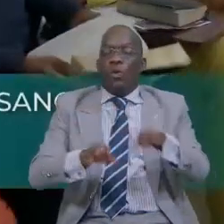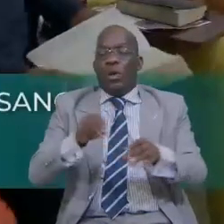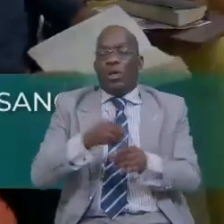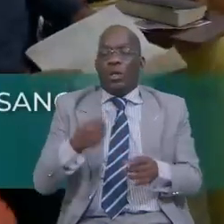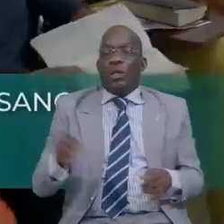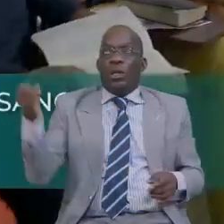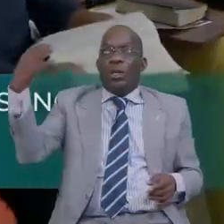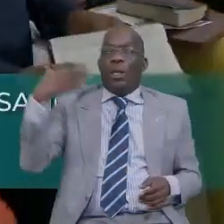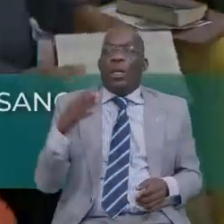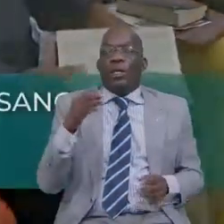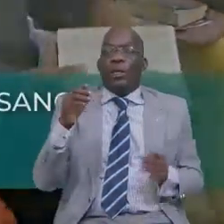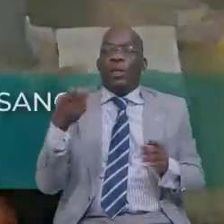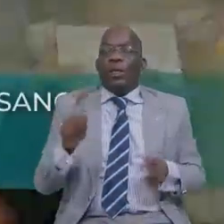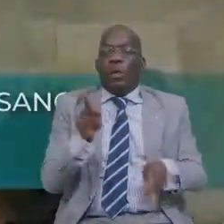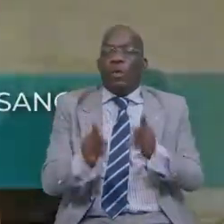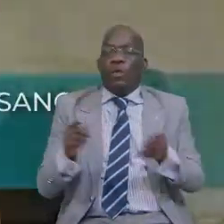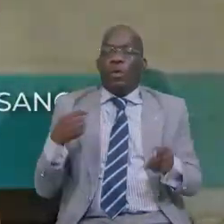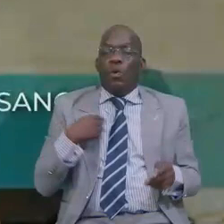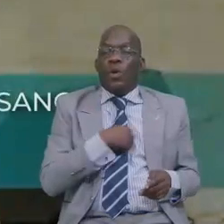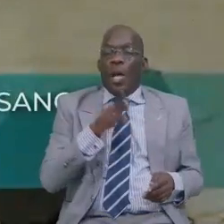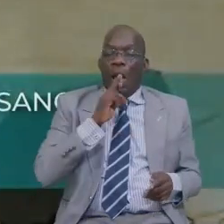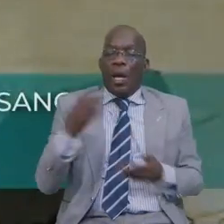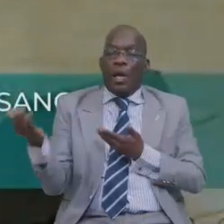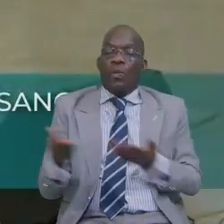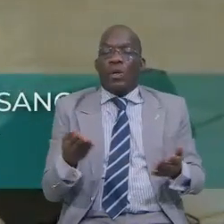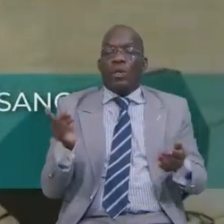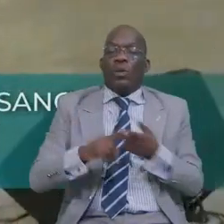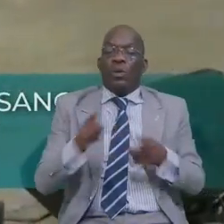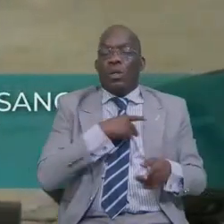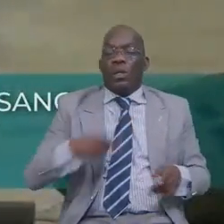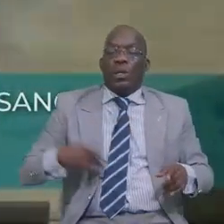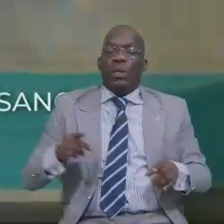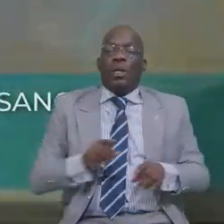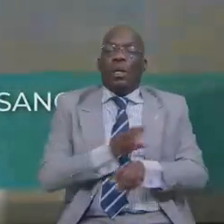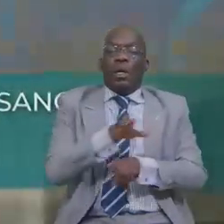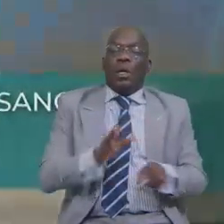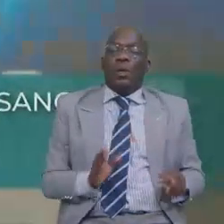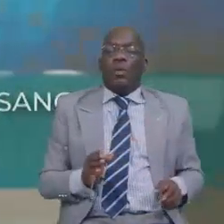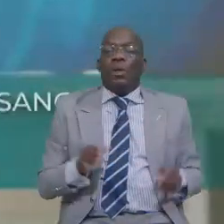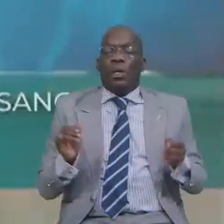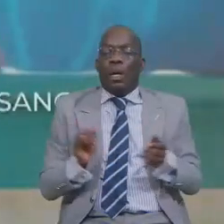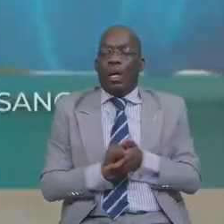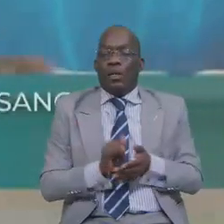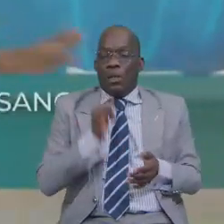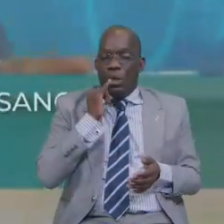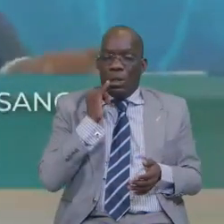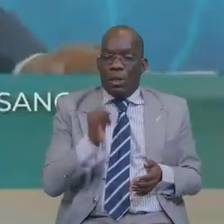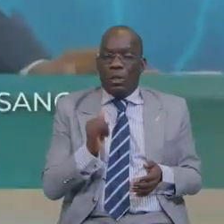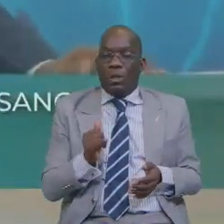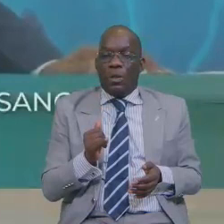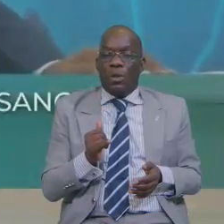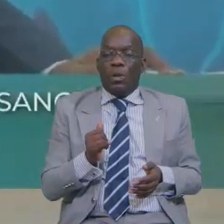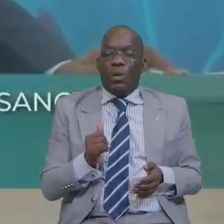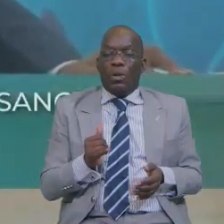bringing into the kingdom, we don't just leave them like that. They don't understand anything about the light. That's why we do follow